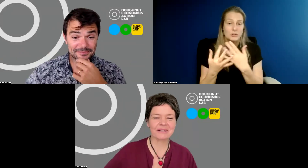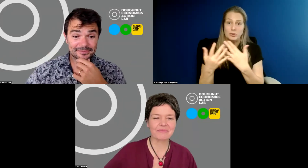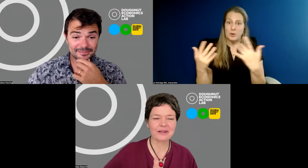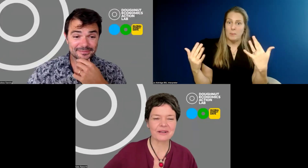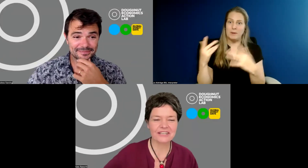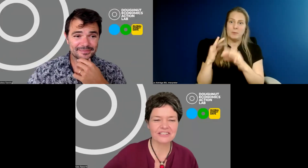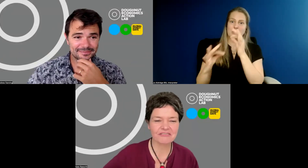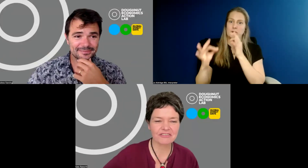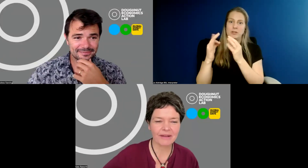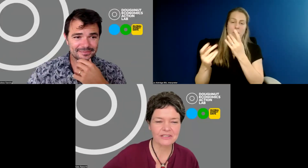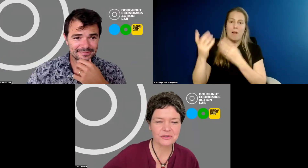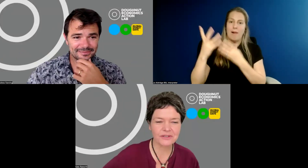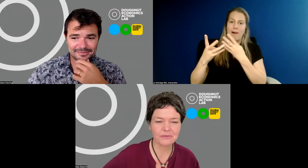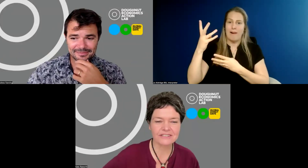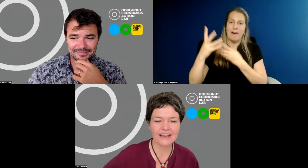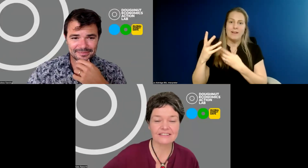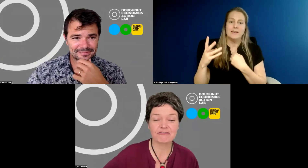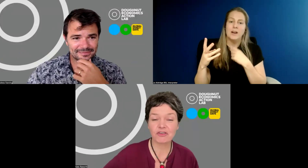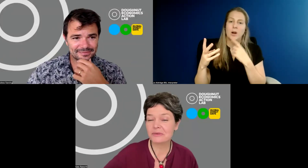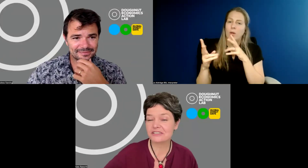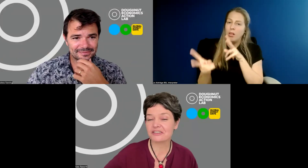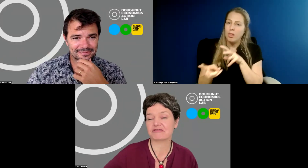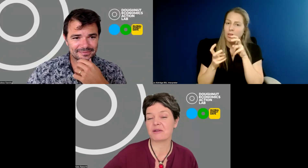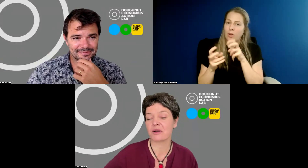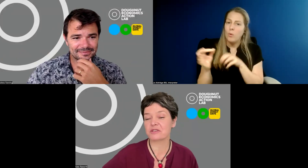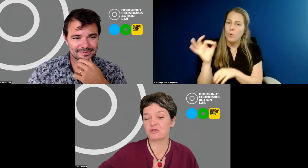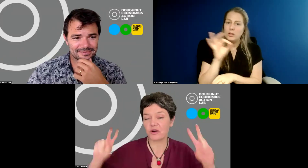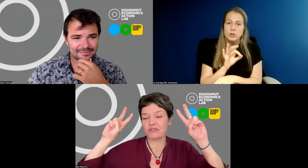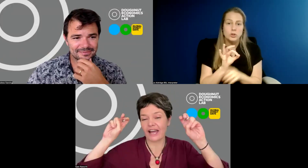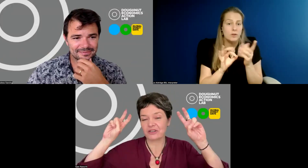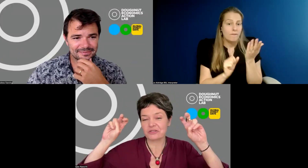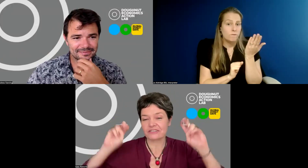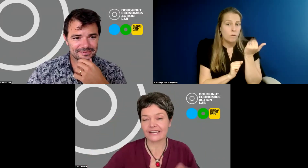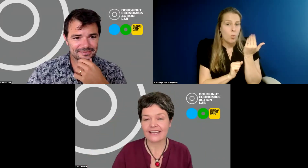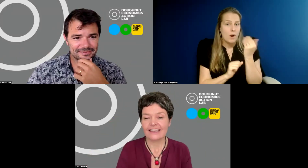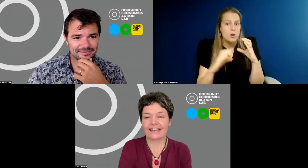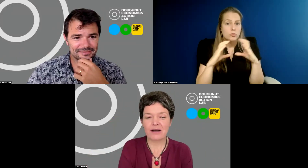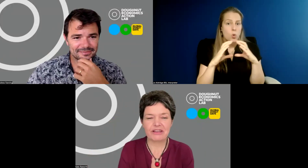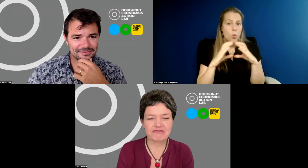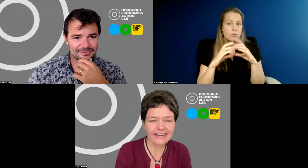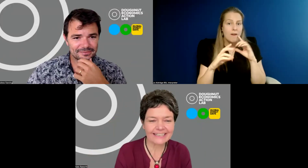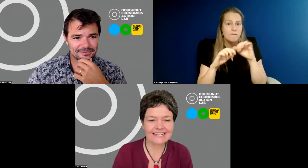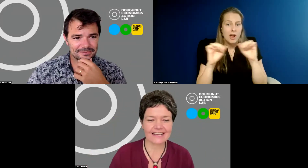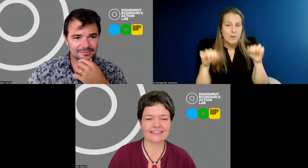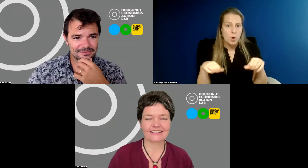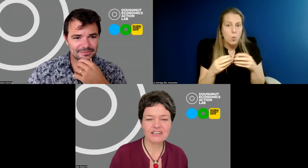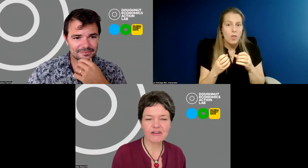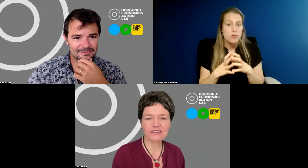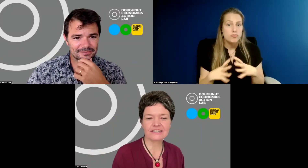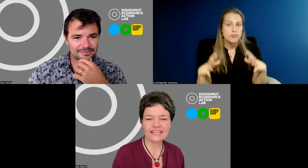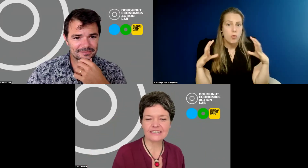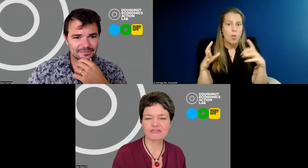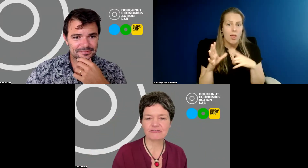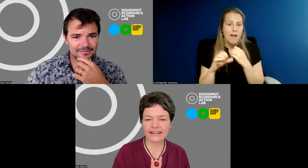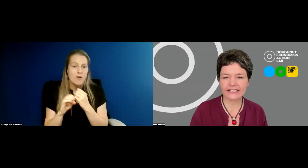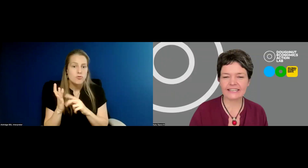I'm going to pick up a question from Ettore, which says the former donut framework was growth agnostic. Can we finally say that degrowth